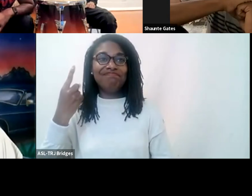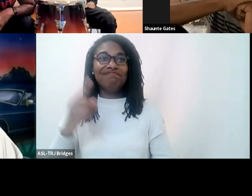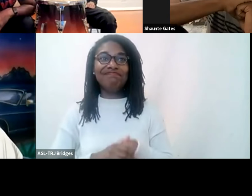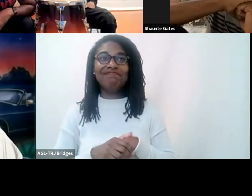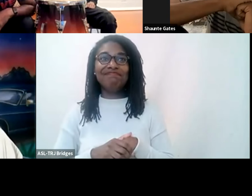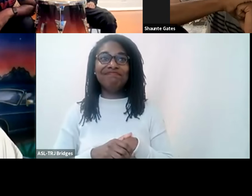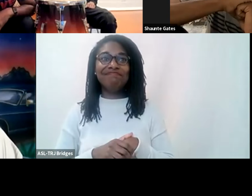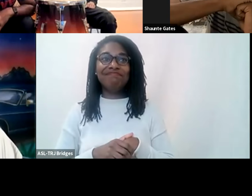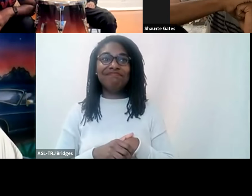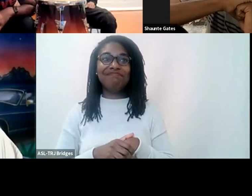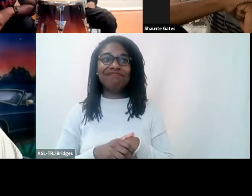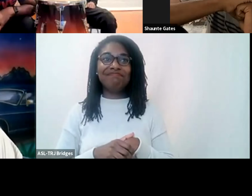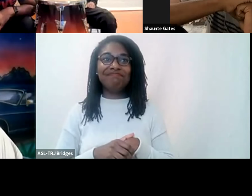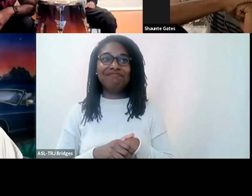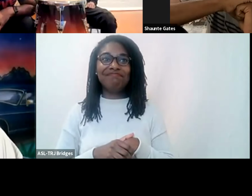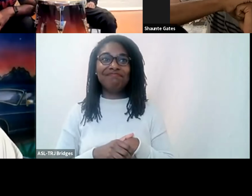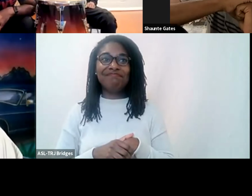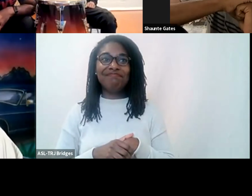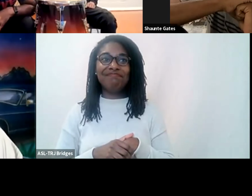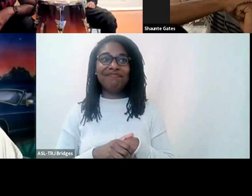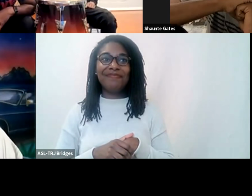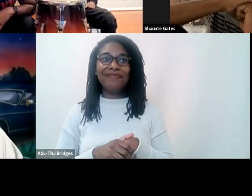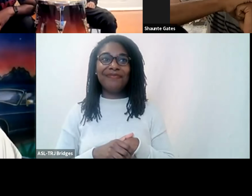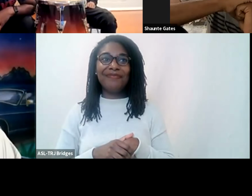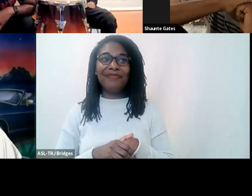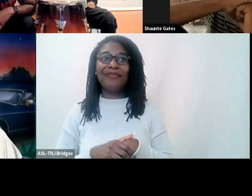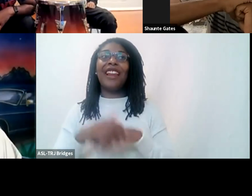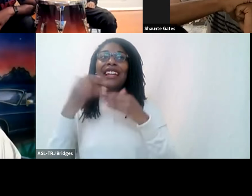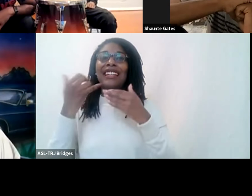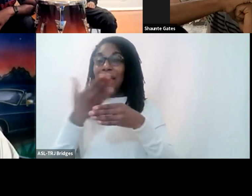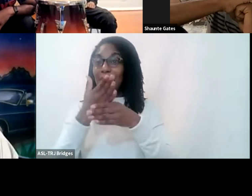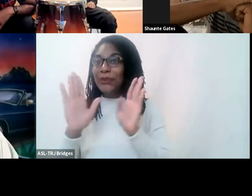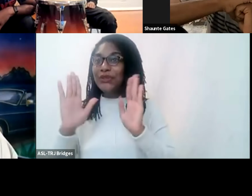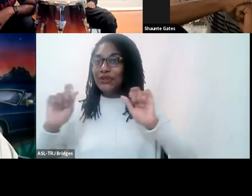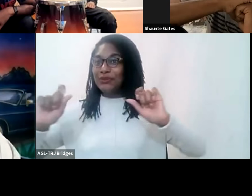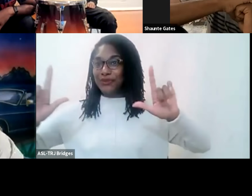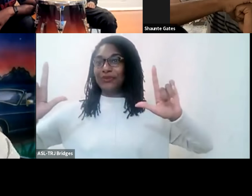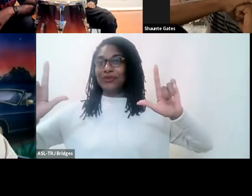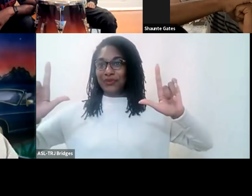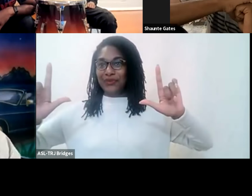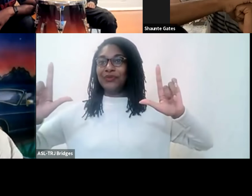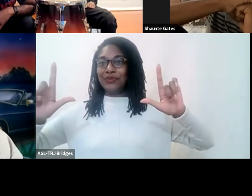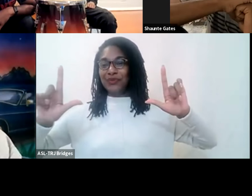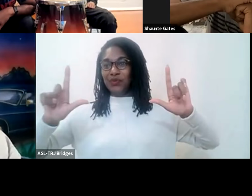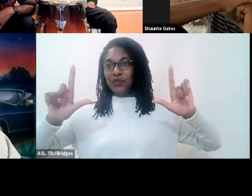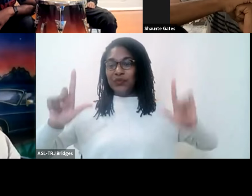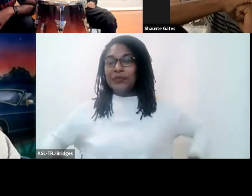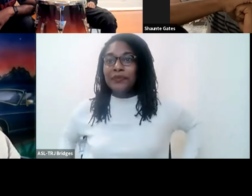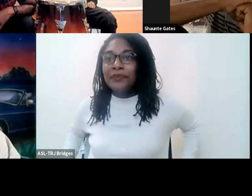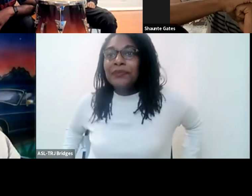My nephew's really smart. Okay, so I'm gonna share my screen. Here we go.